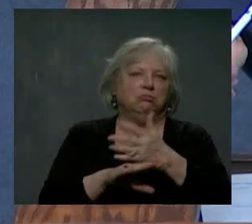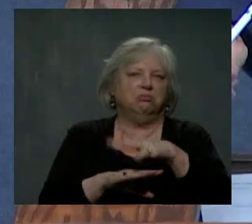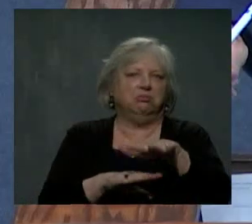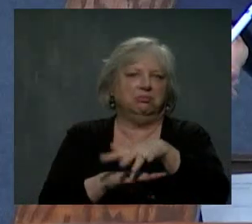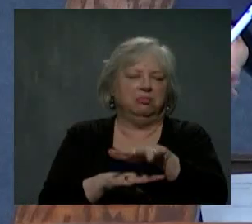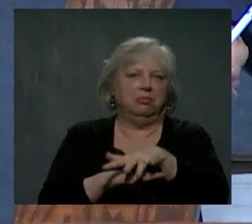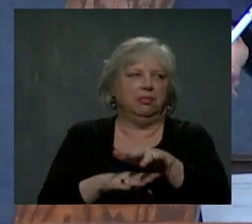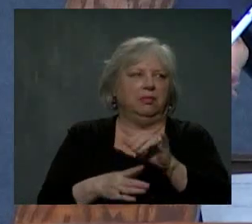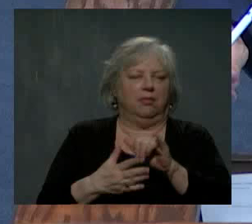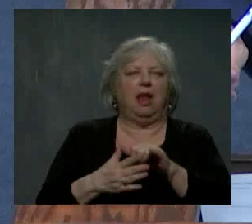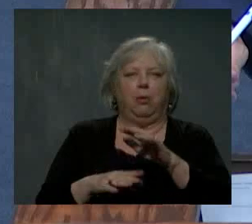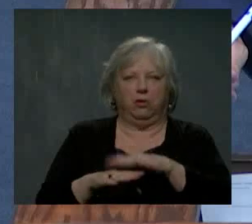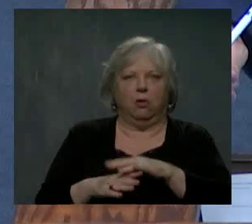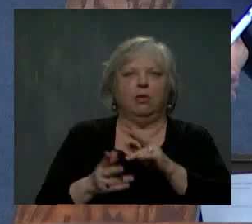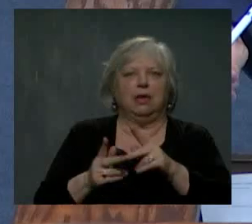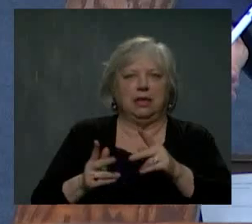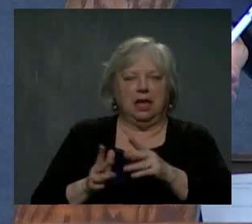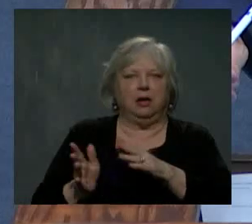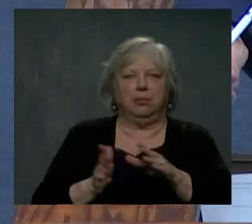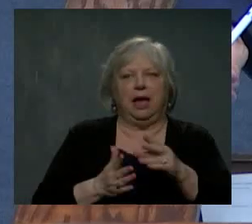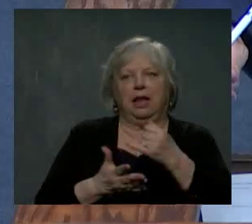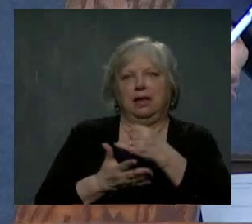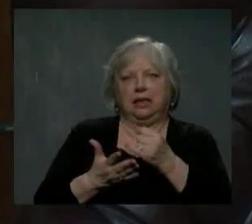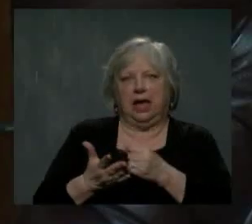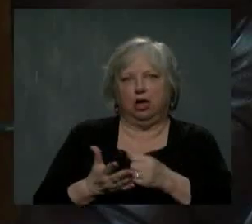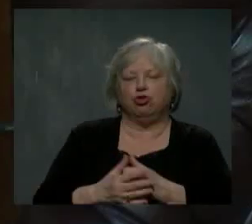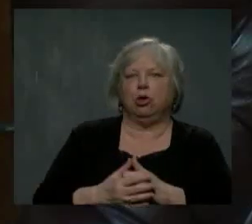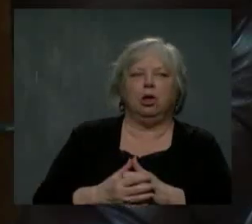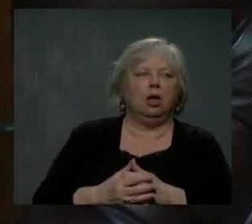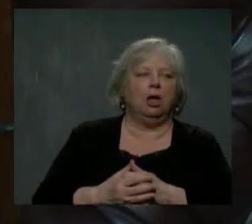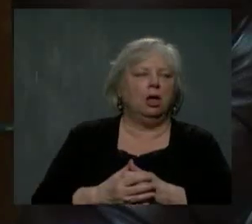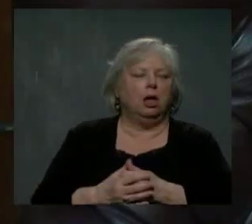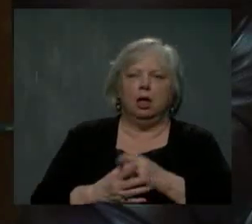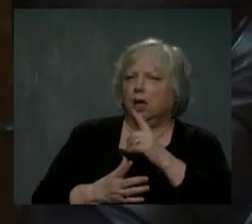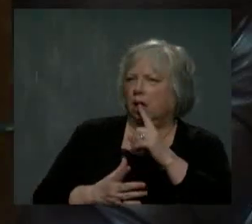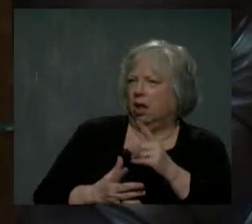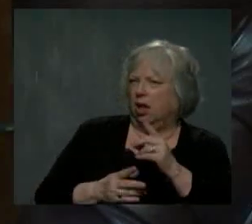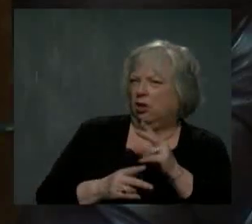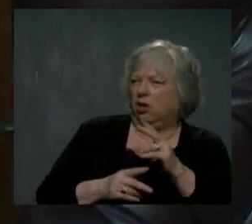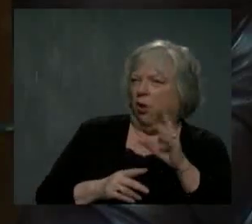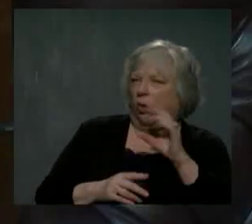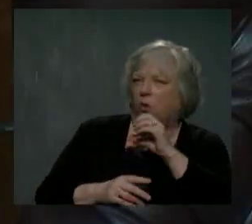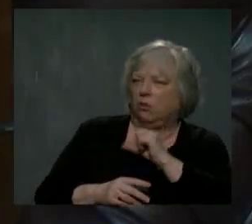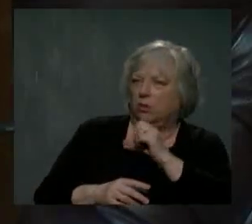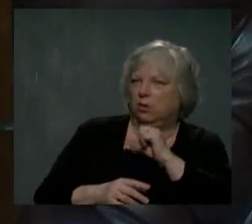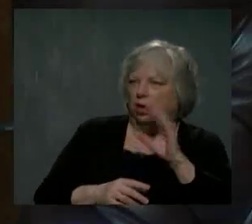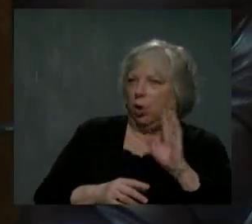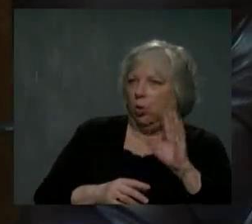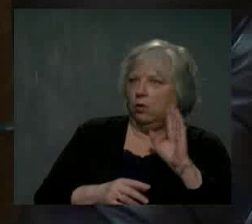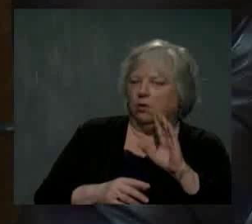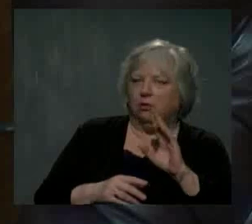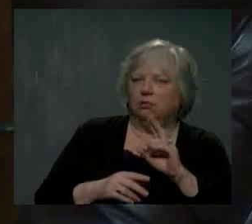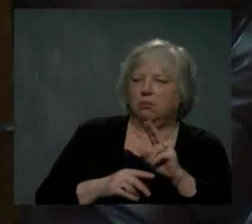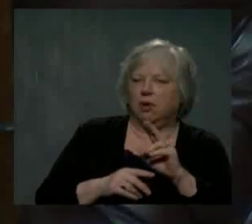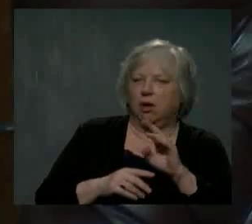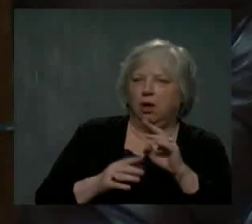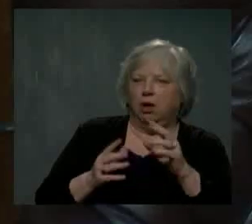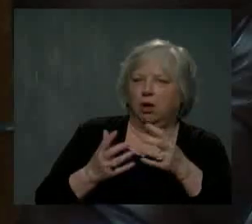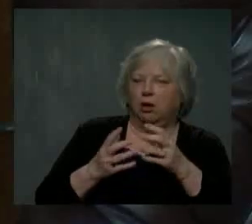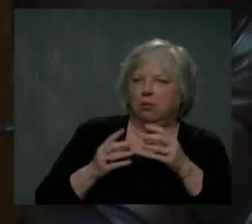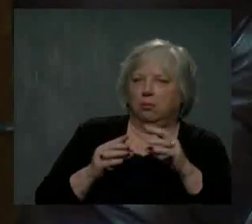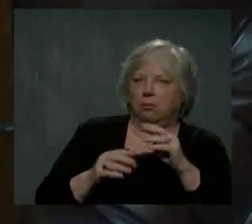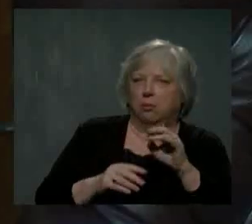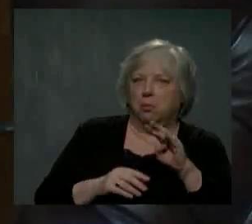that was on that site plan, the sketch plan. Yeah. And are these used mobile homes that they've brought in there? Are they brand